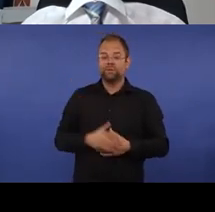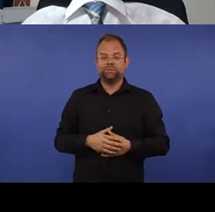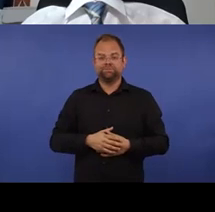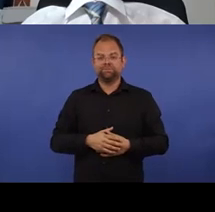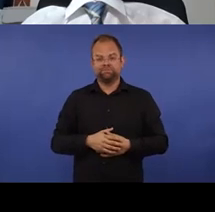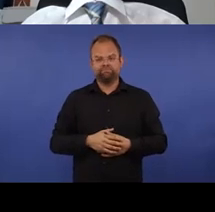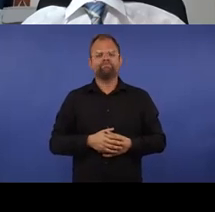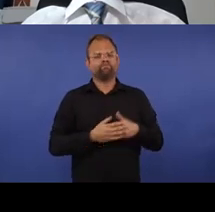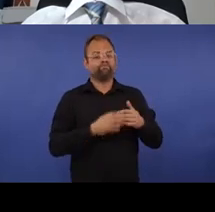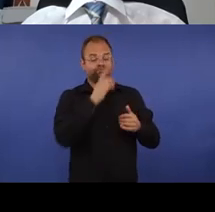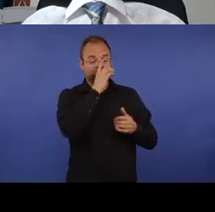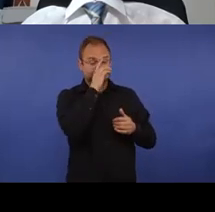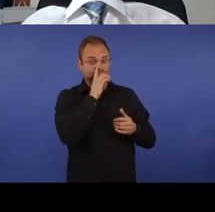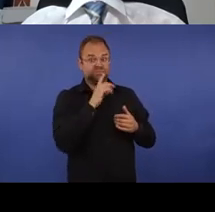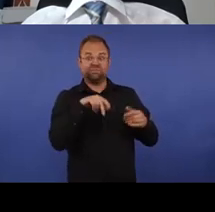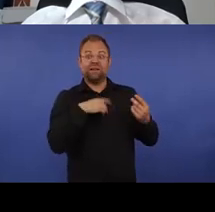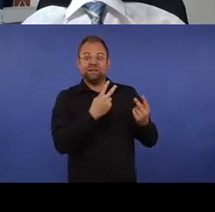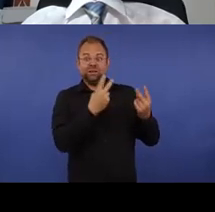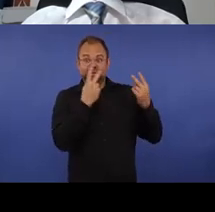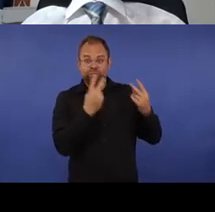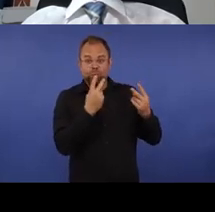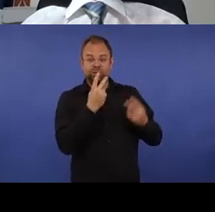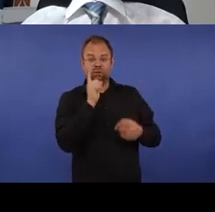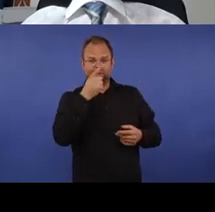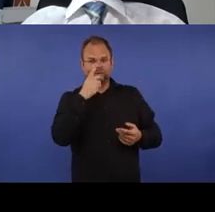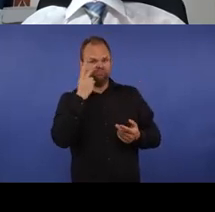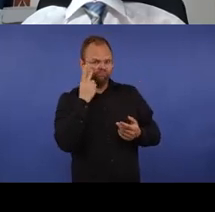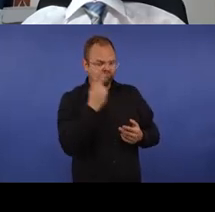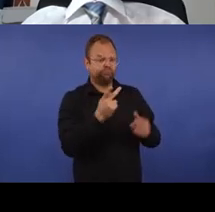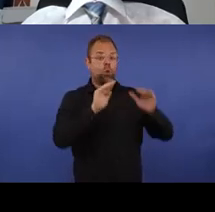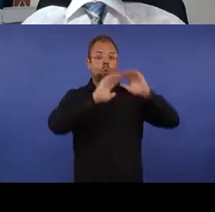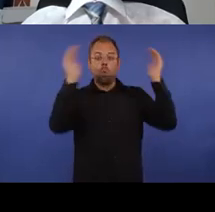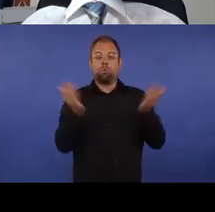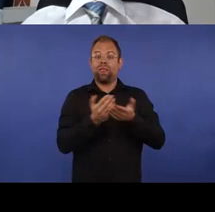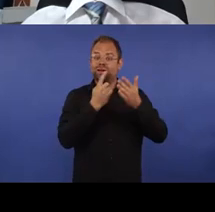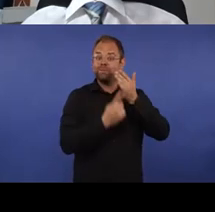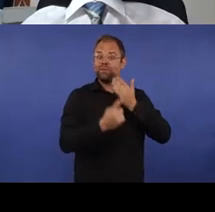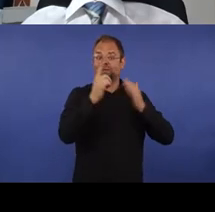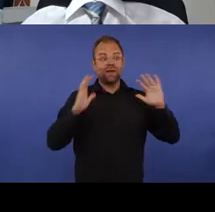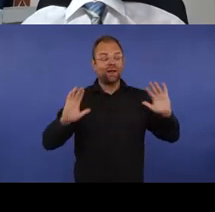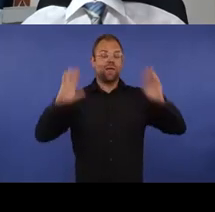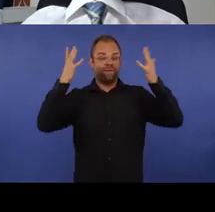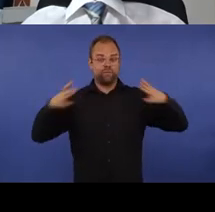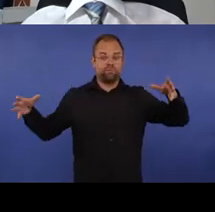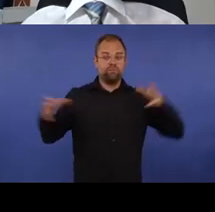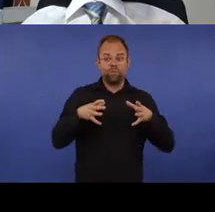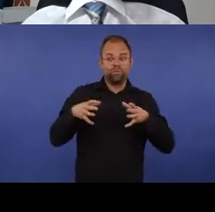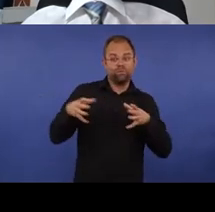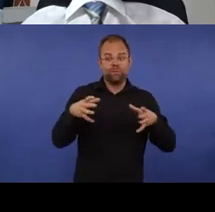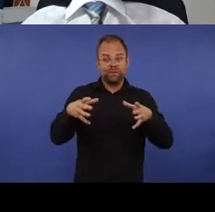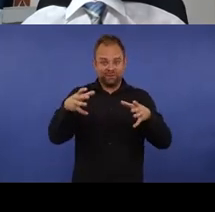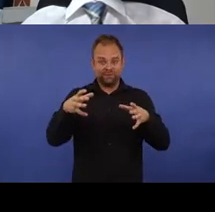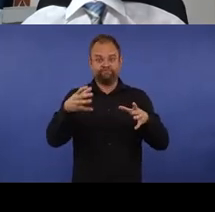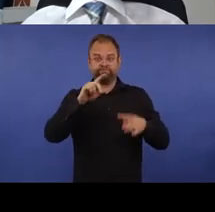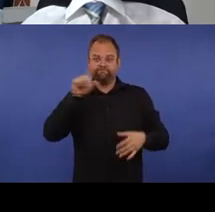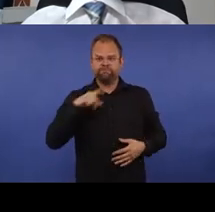practical, inclusive solutions to persons with disabilities, such as peer support and personal